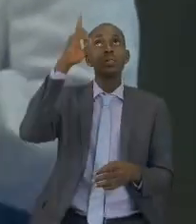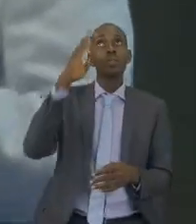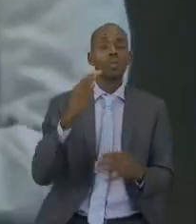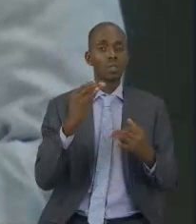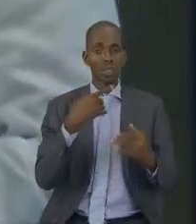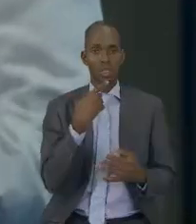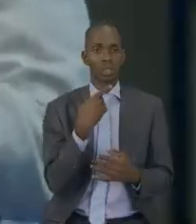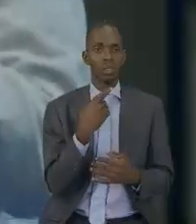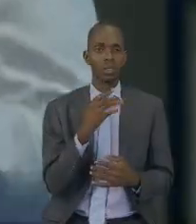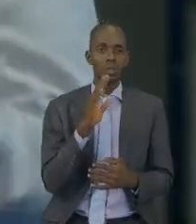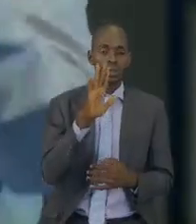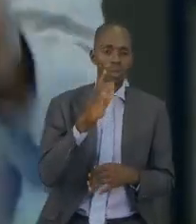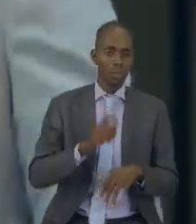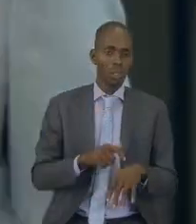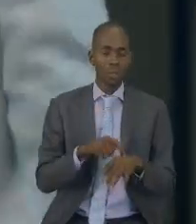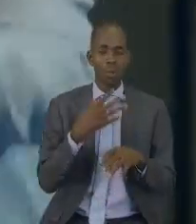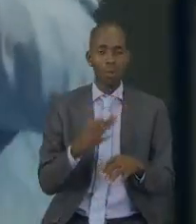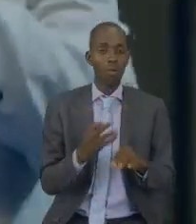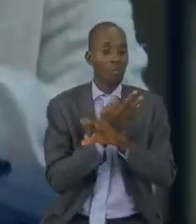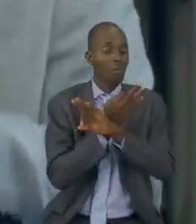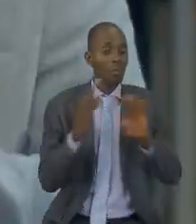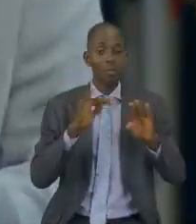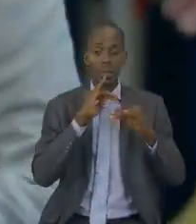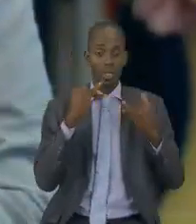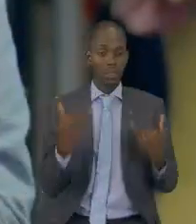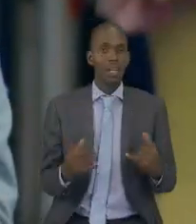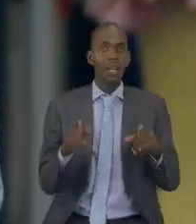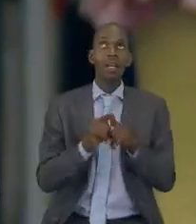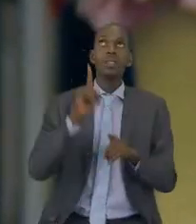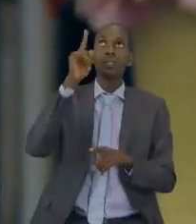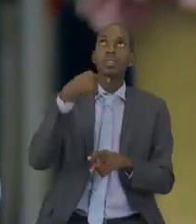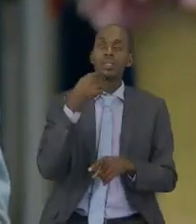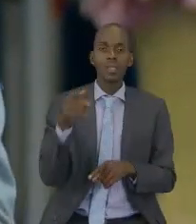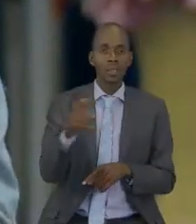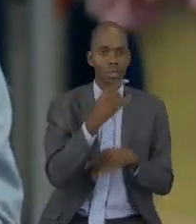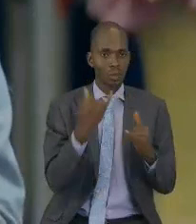their time for freedom had come. As he tells you tonight,